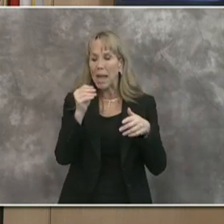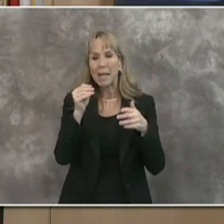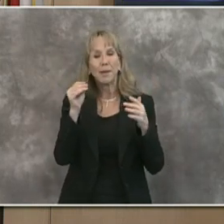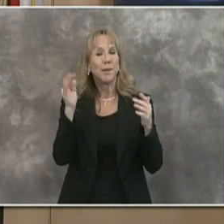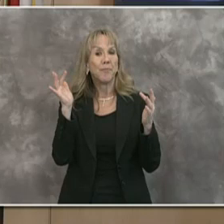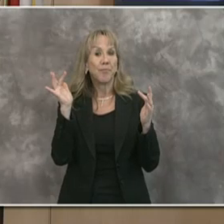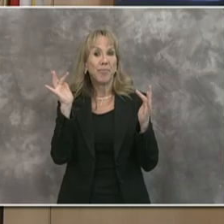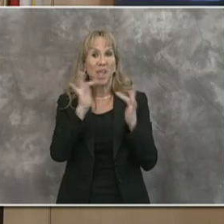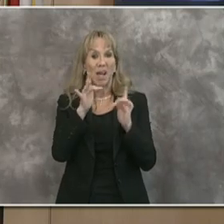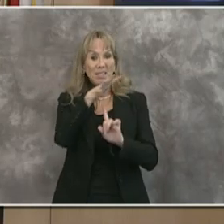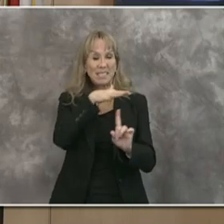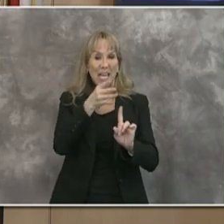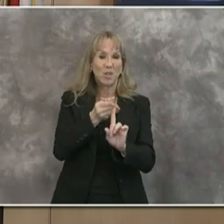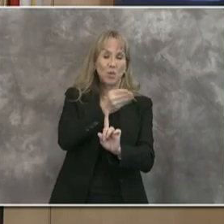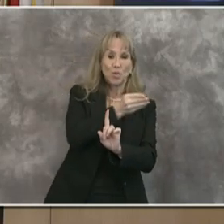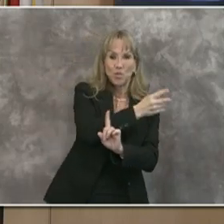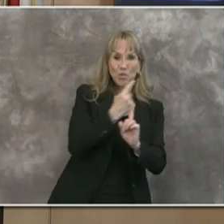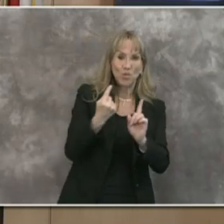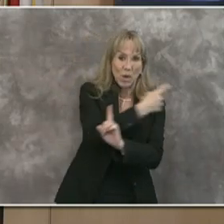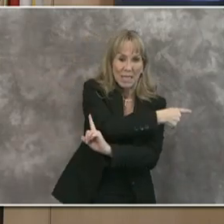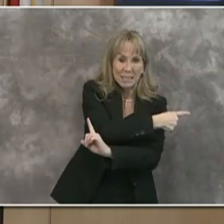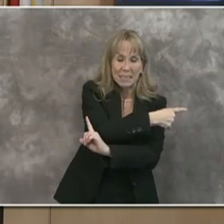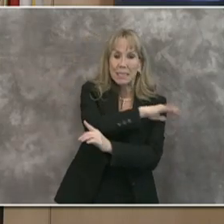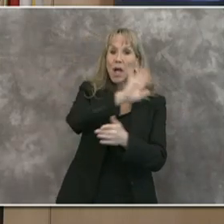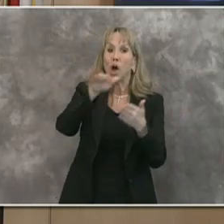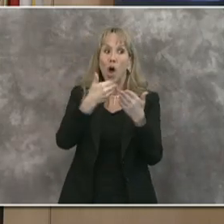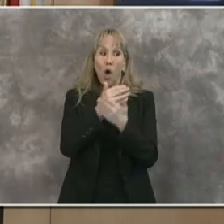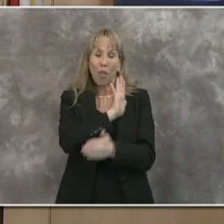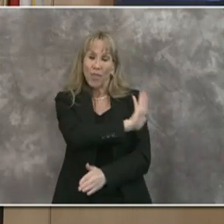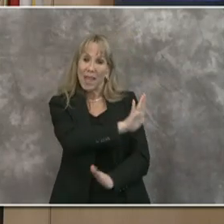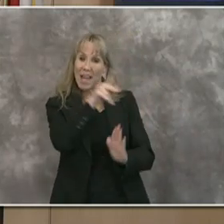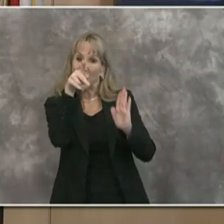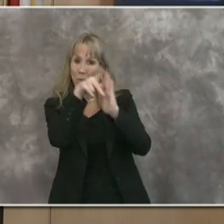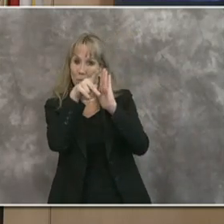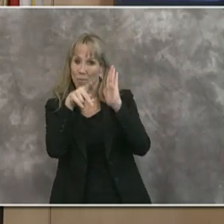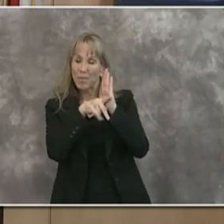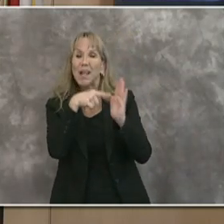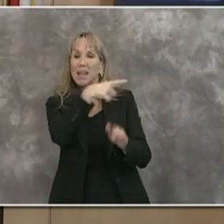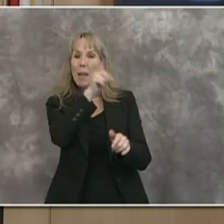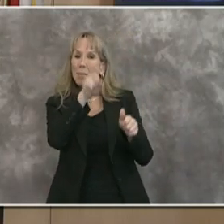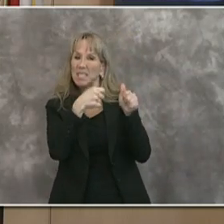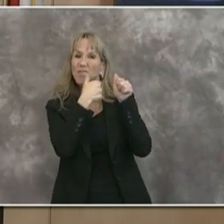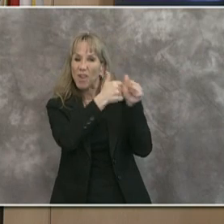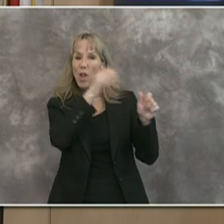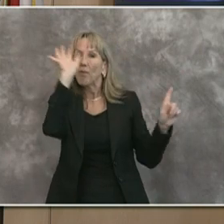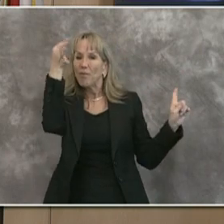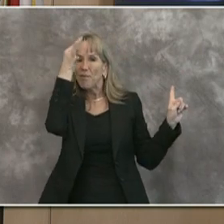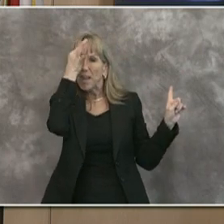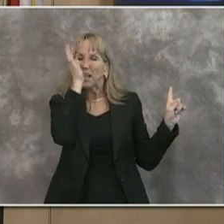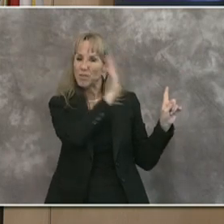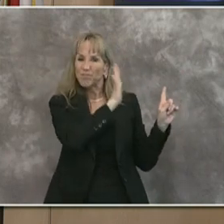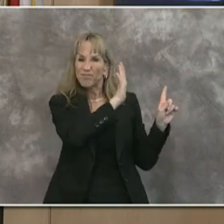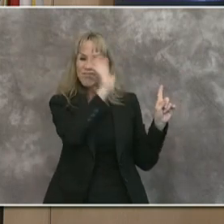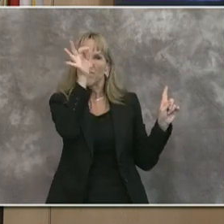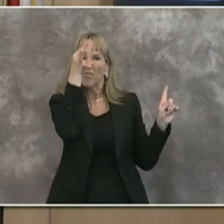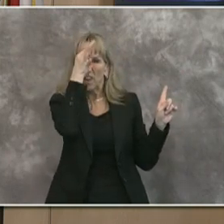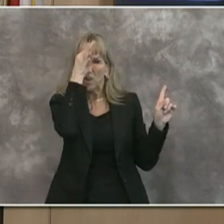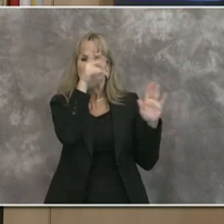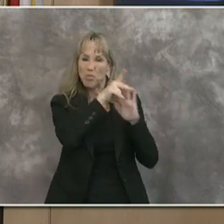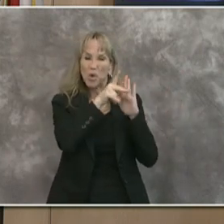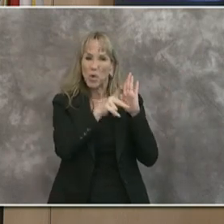and protocols that they follow are all federal protocols that are under the auspices of